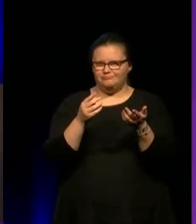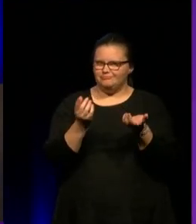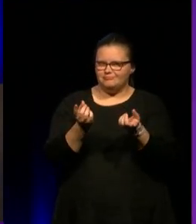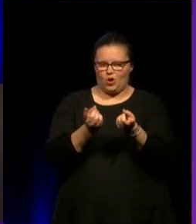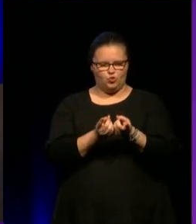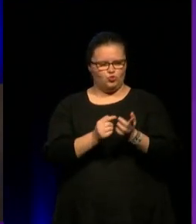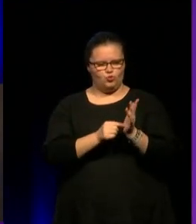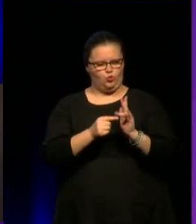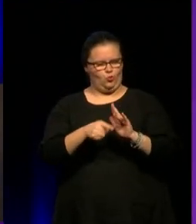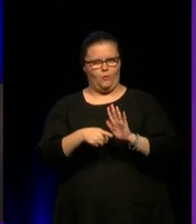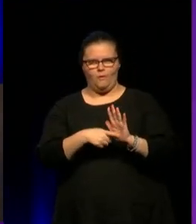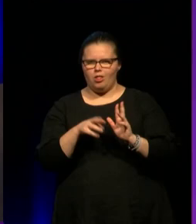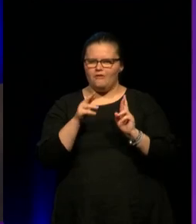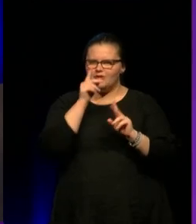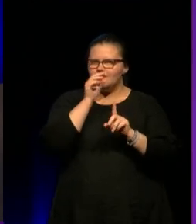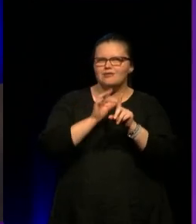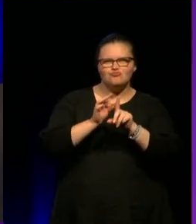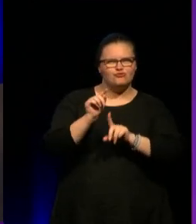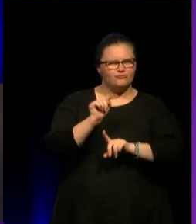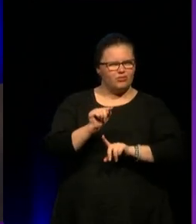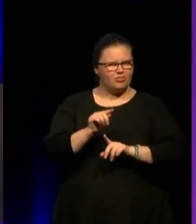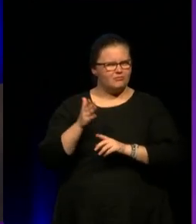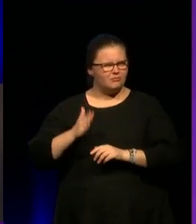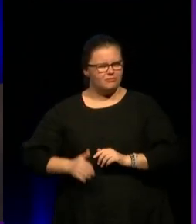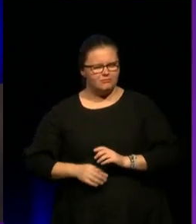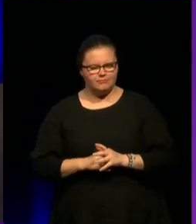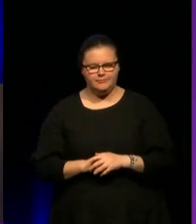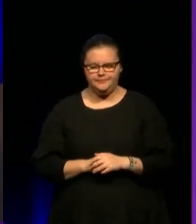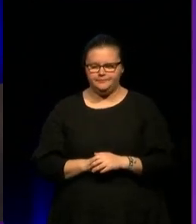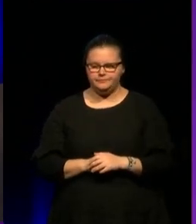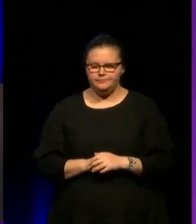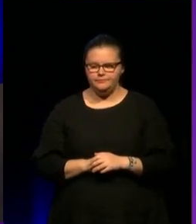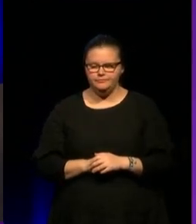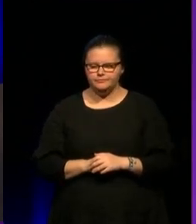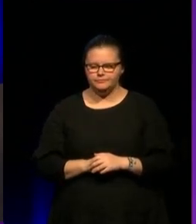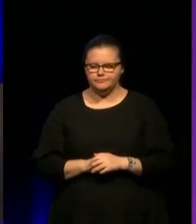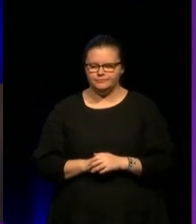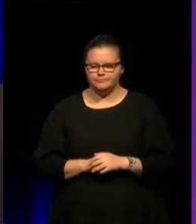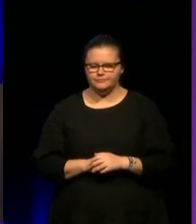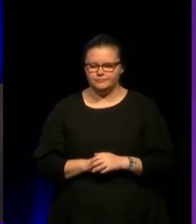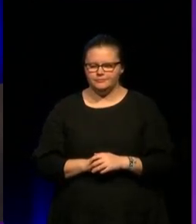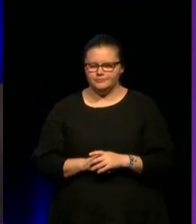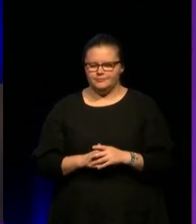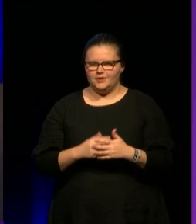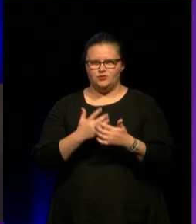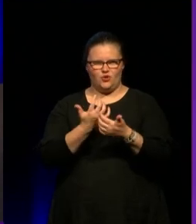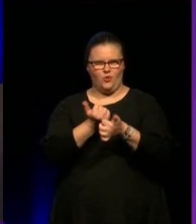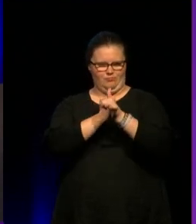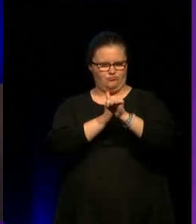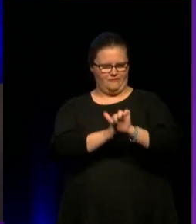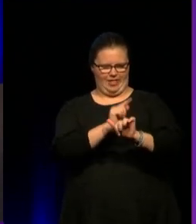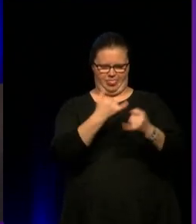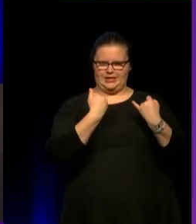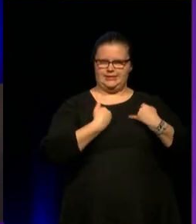to think that we can get better at that. You know, we think there's a lot of, if you can, by preventing these diseases, you actually save a